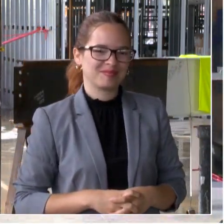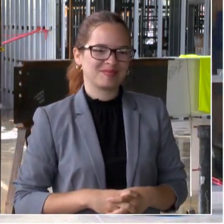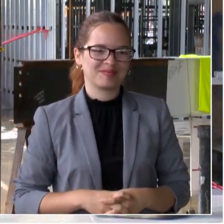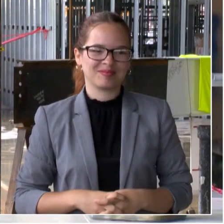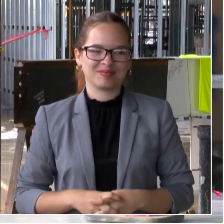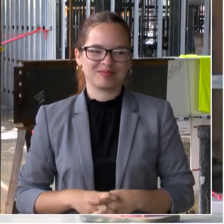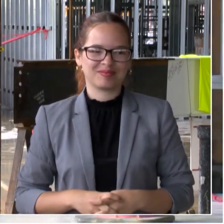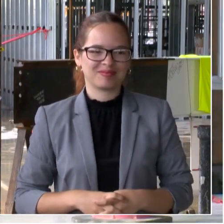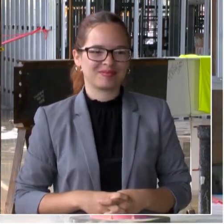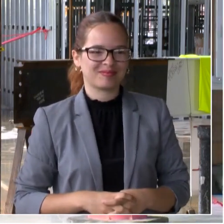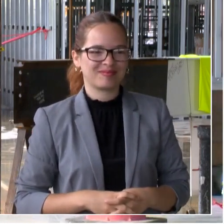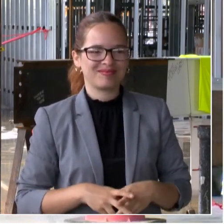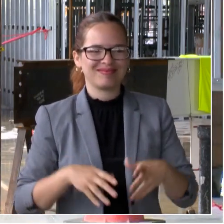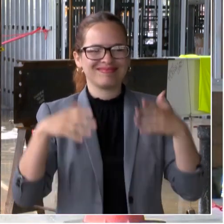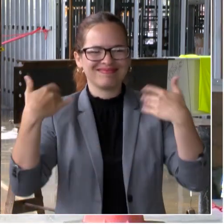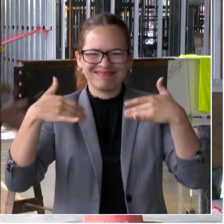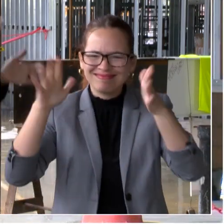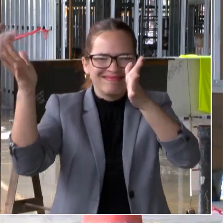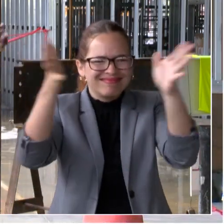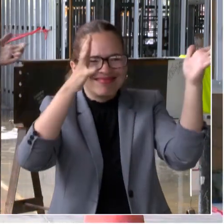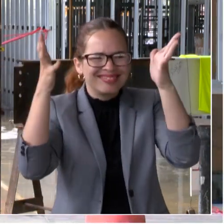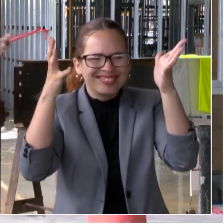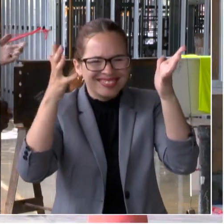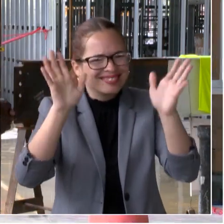you. Give Taryn a big round of applause.